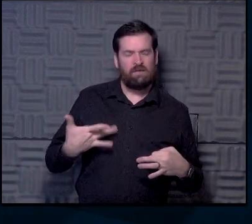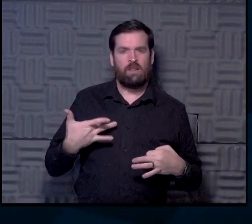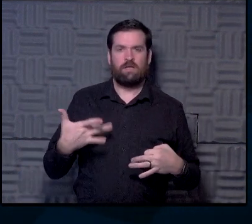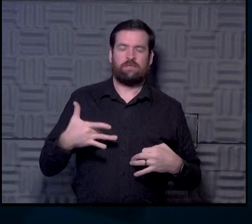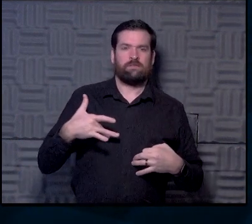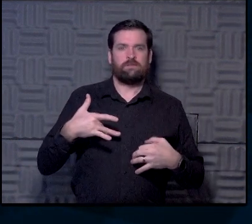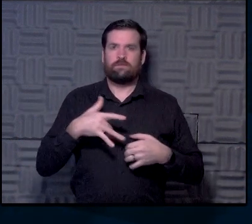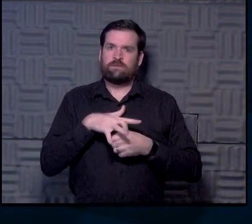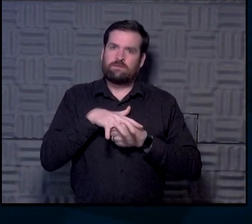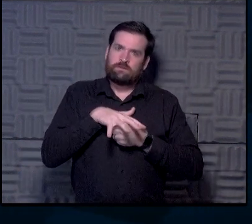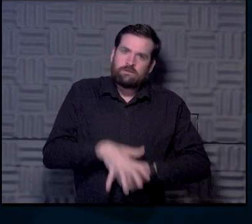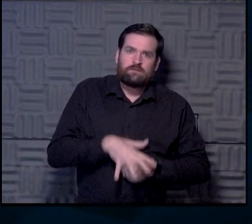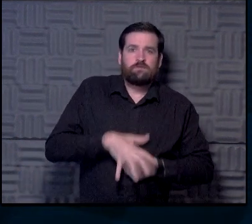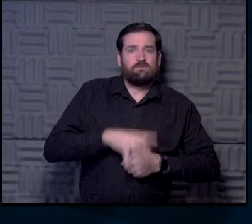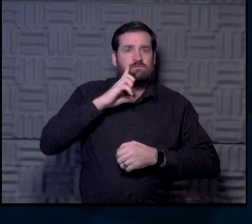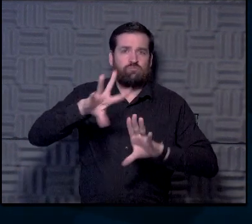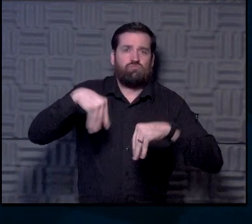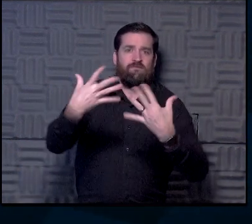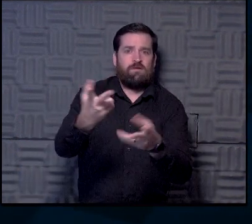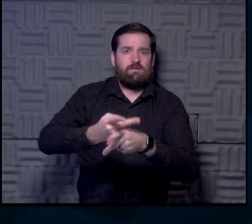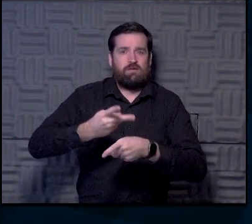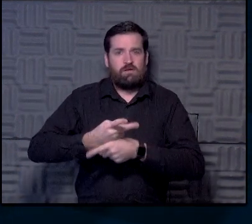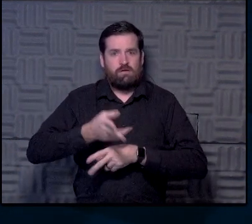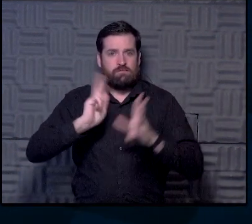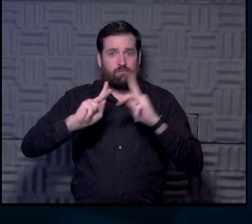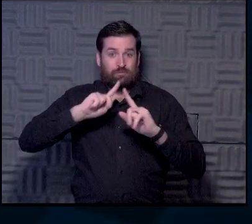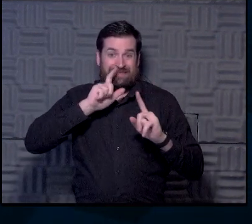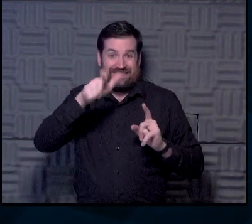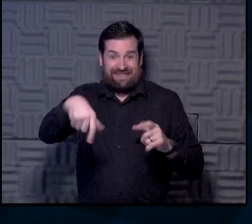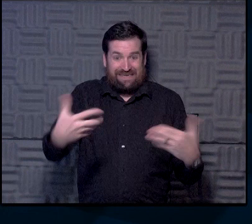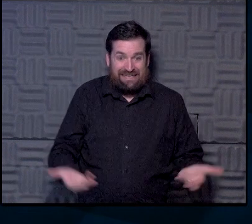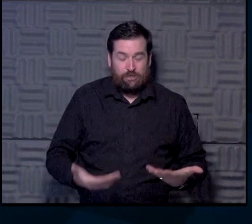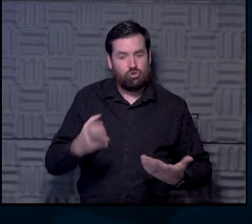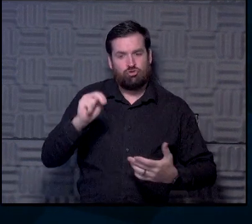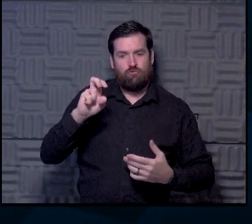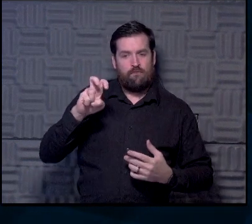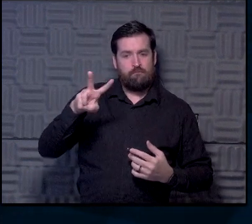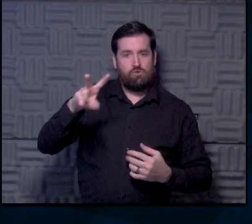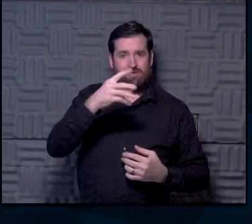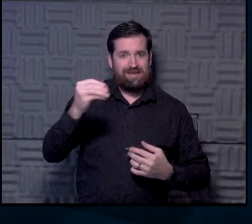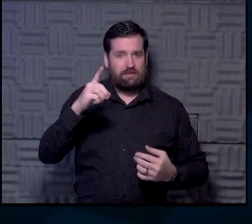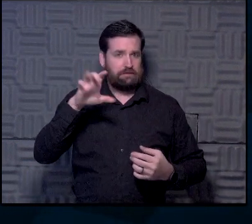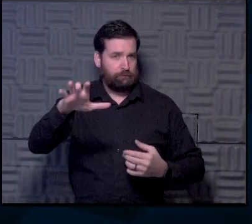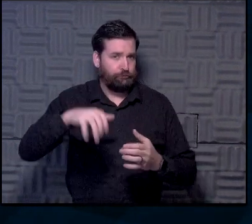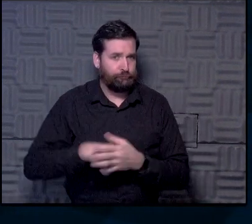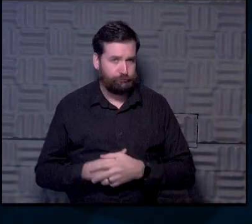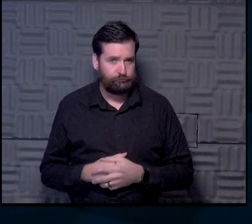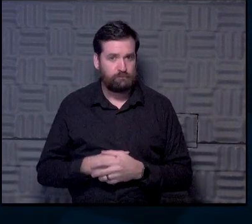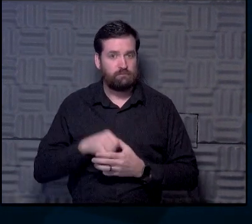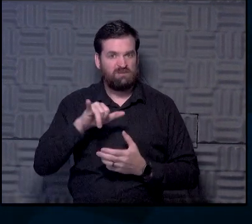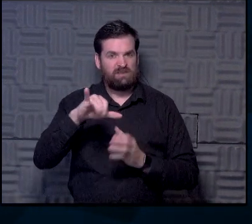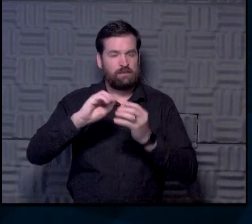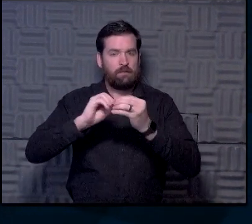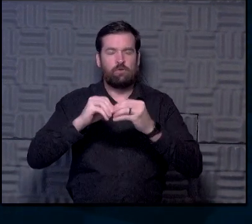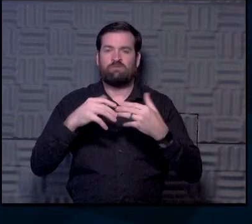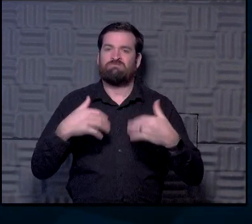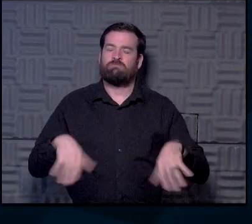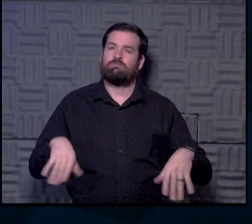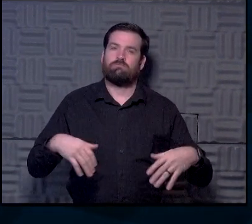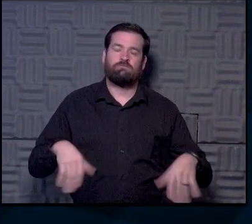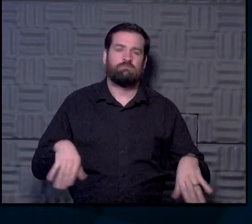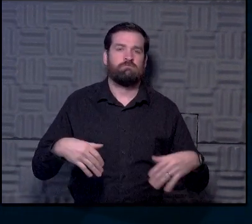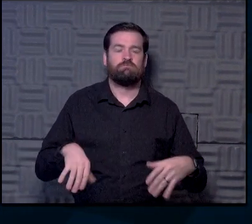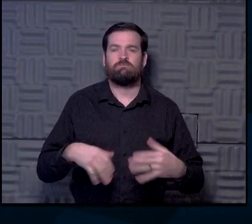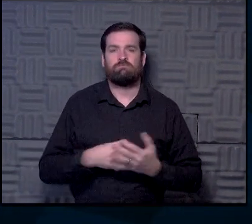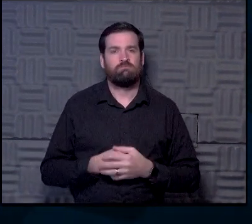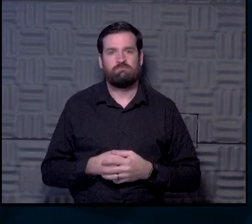to provide care for those people who needed to be here in the hospital in November and December. That number I said is just staggering to me, and that's